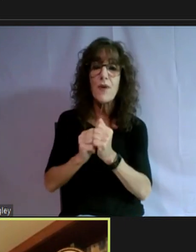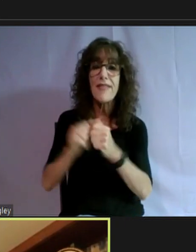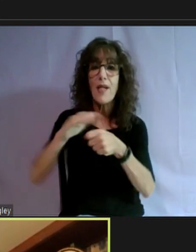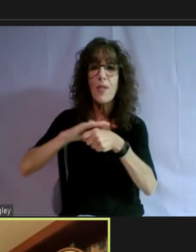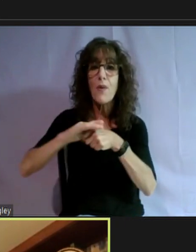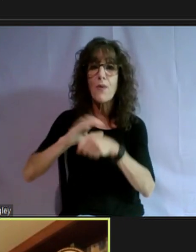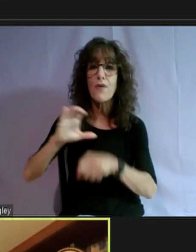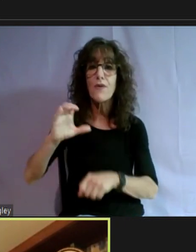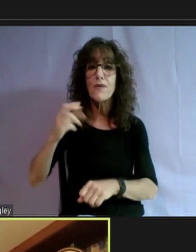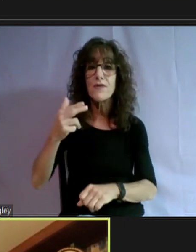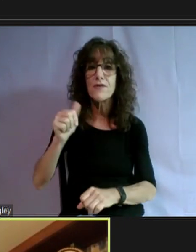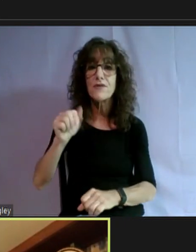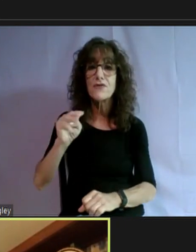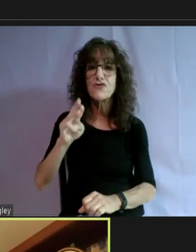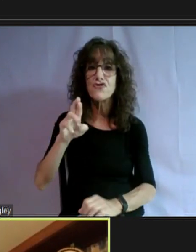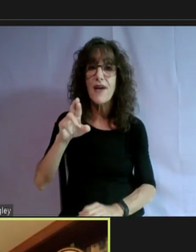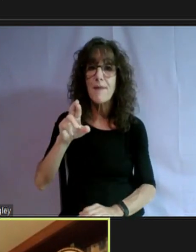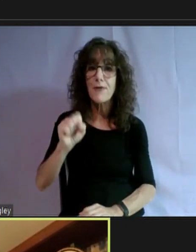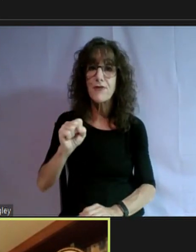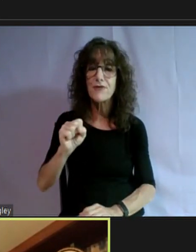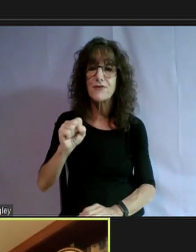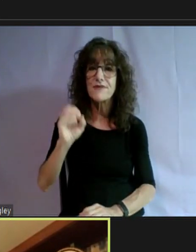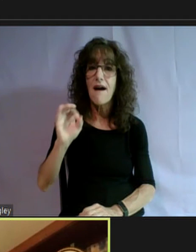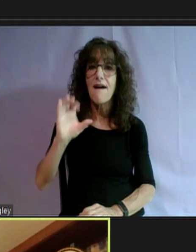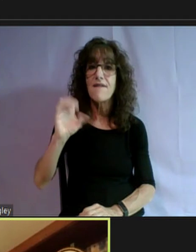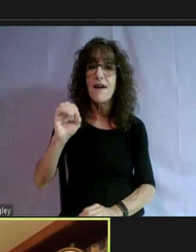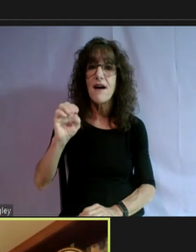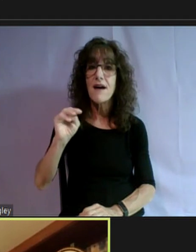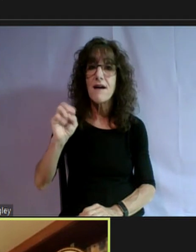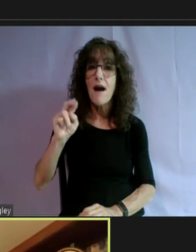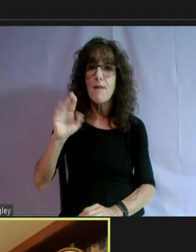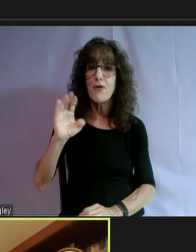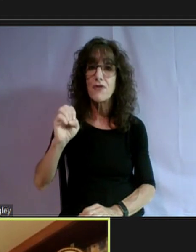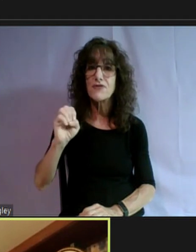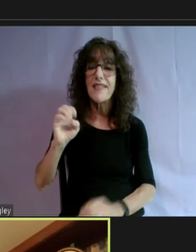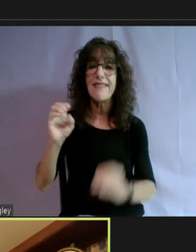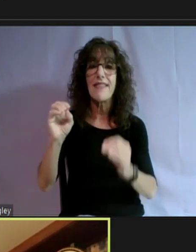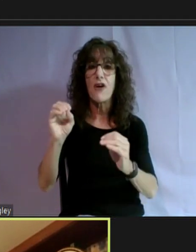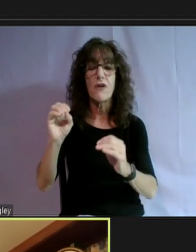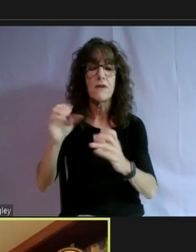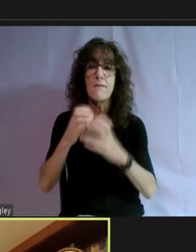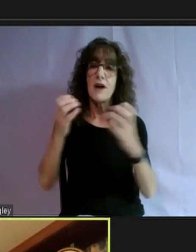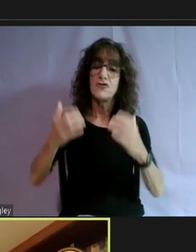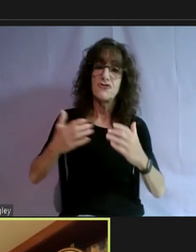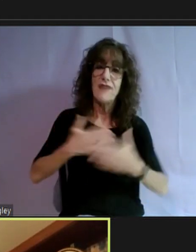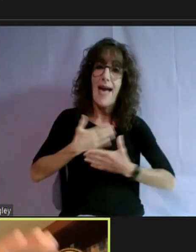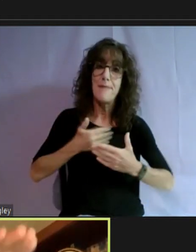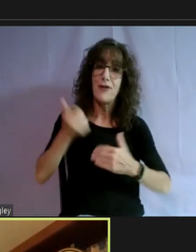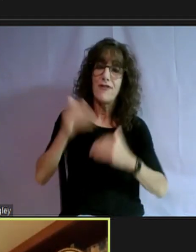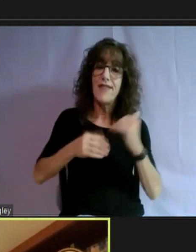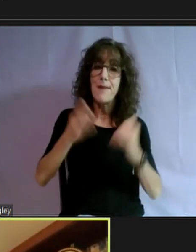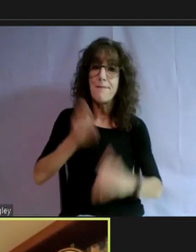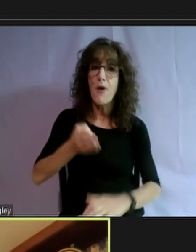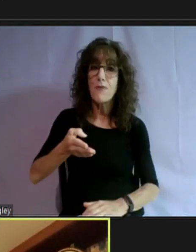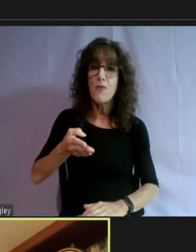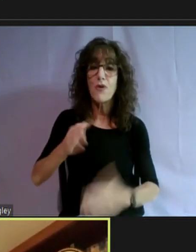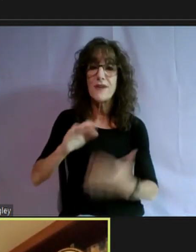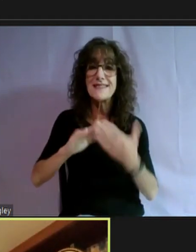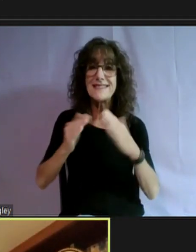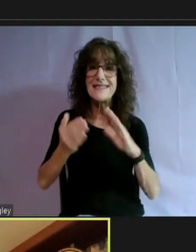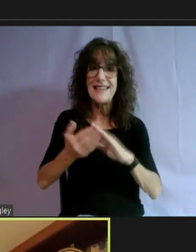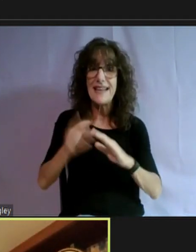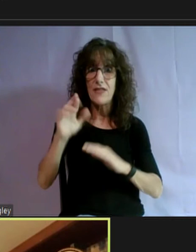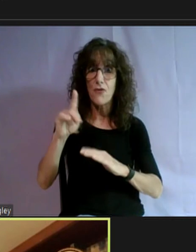commerce, and while they're much happier than what Baltimore City did, which really pushed the rates